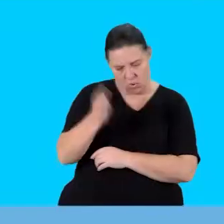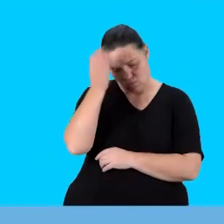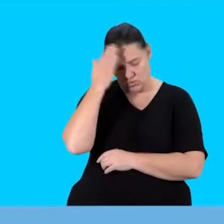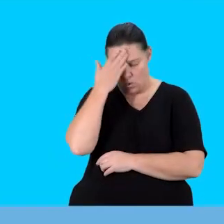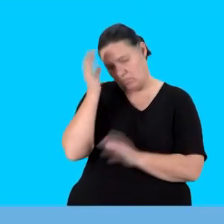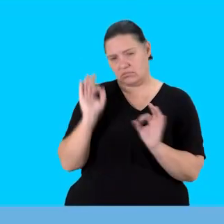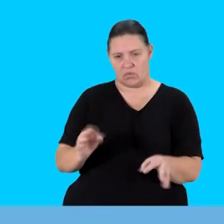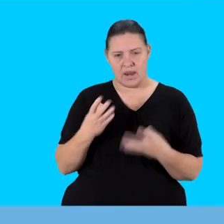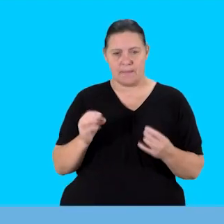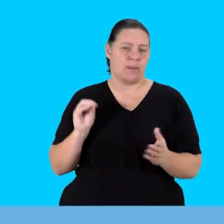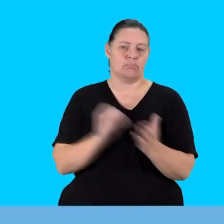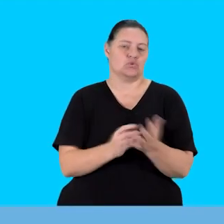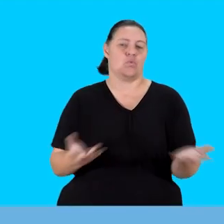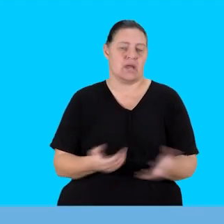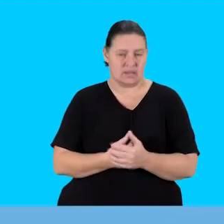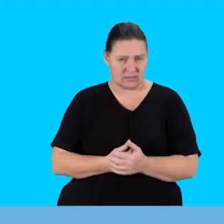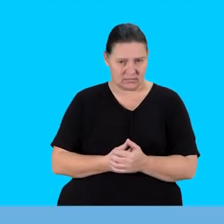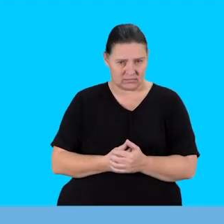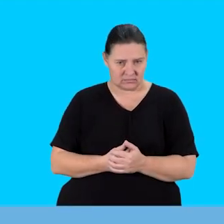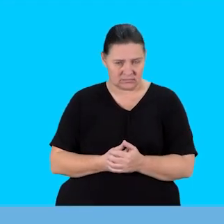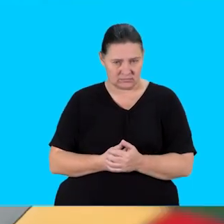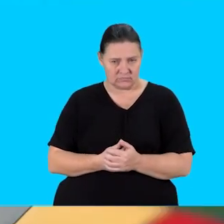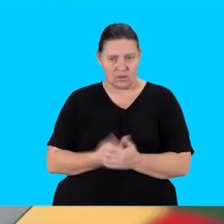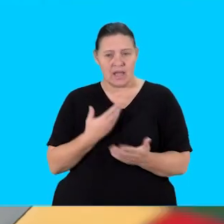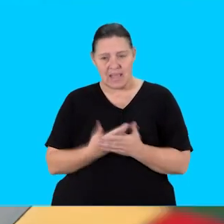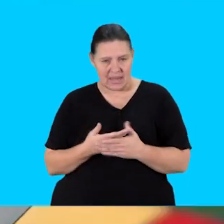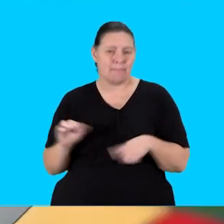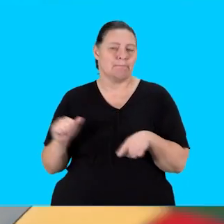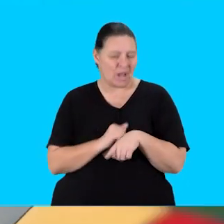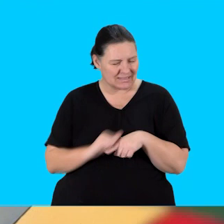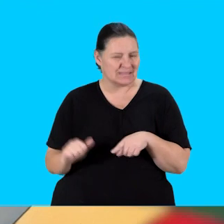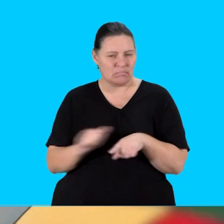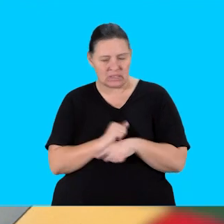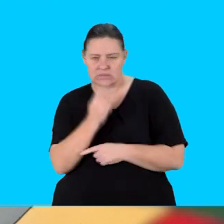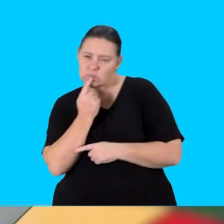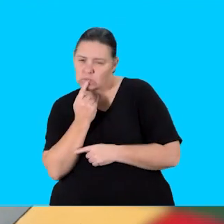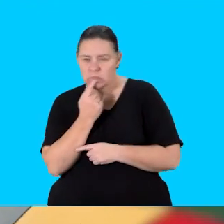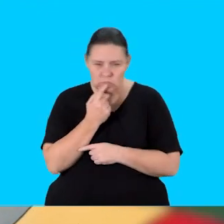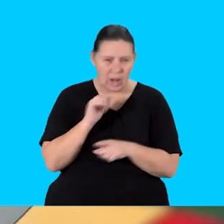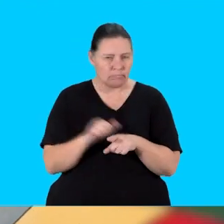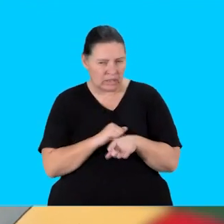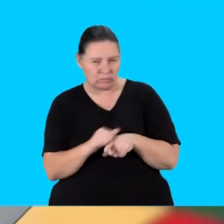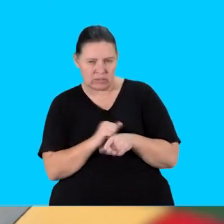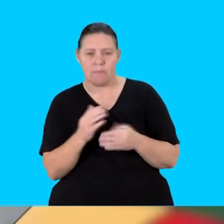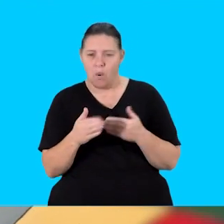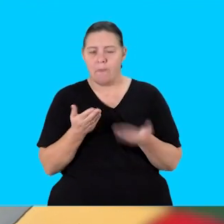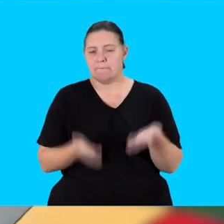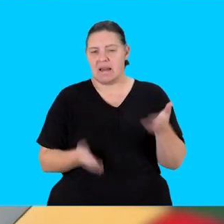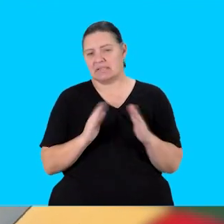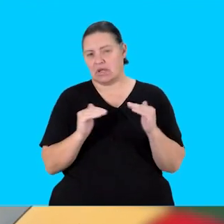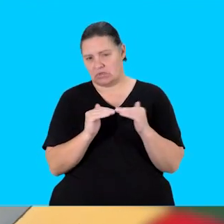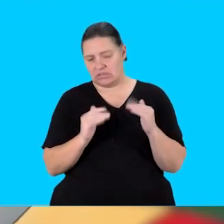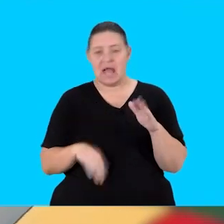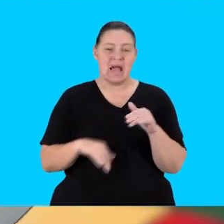equation and know what number that you're going to be substituting there. So it takes practice. So you need to practice more of balancing